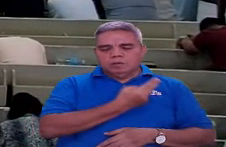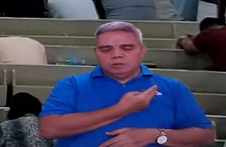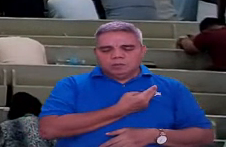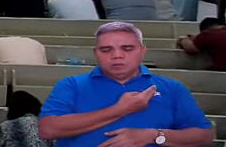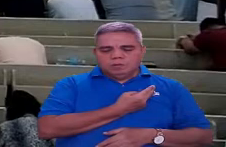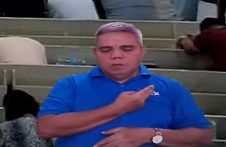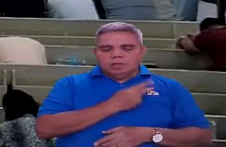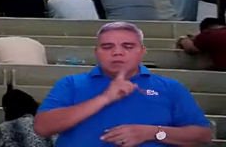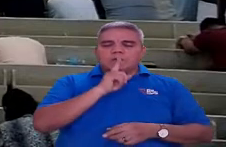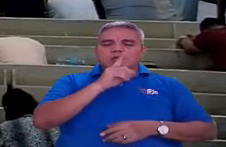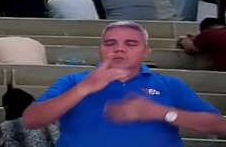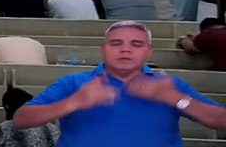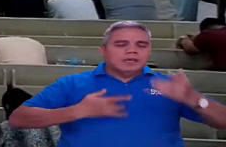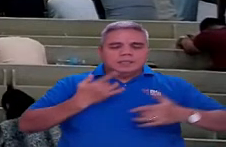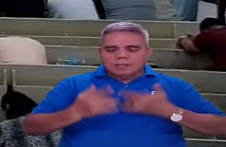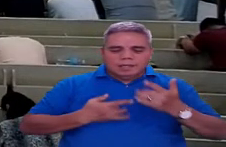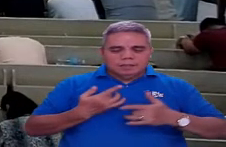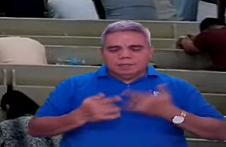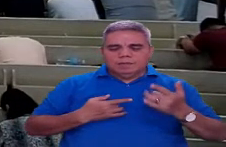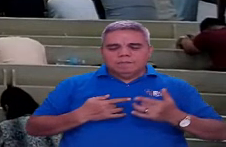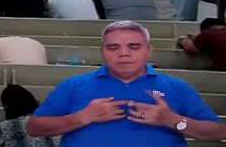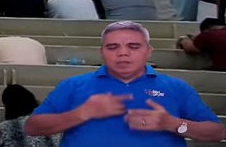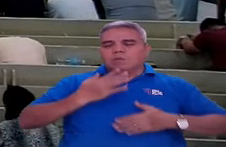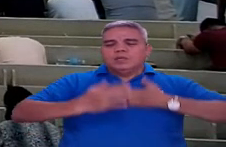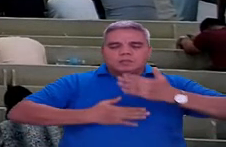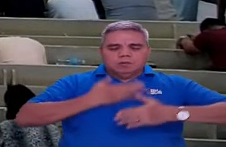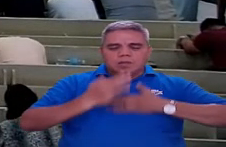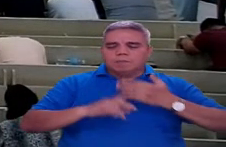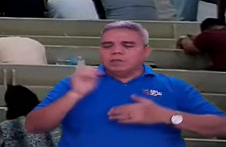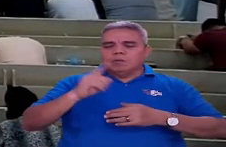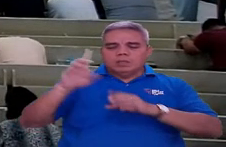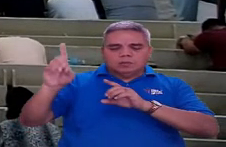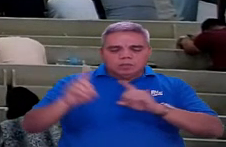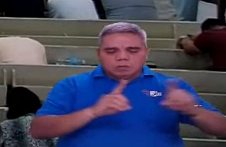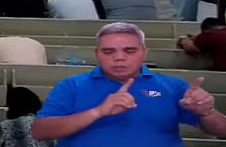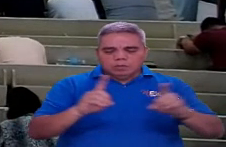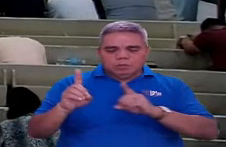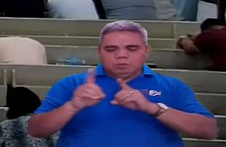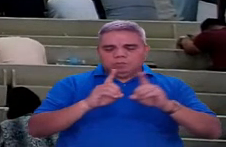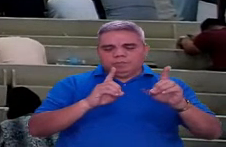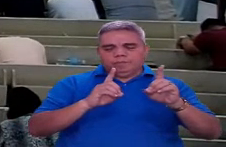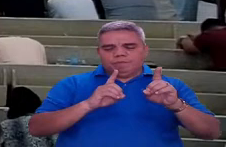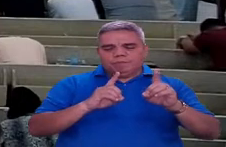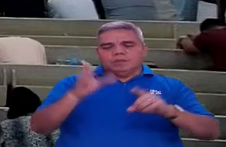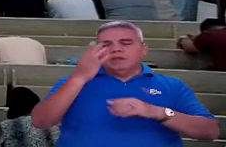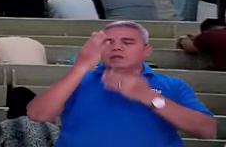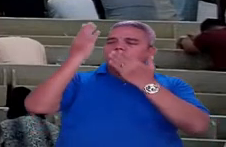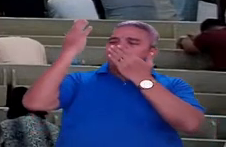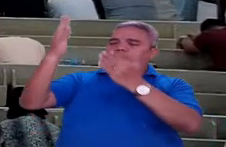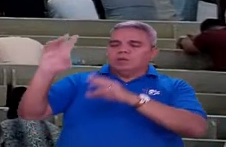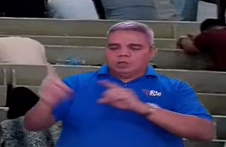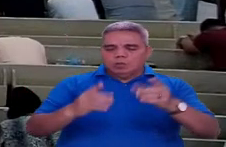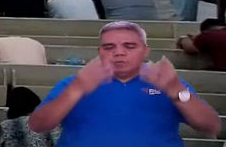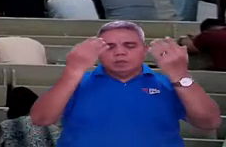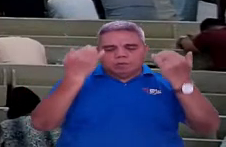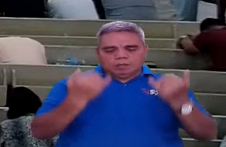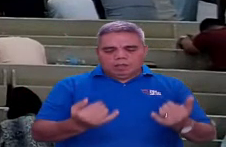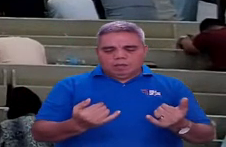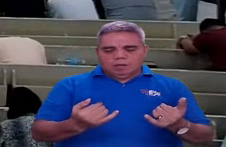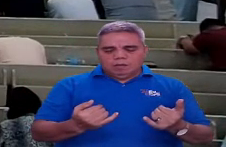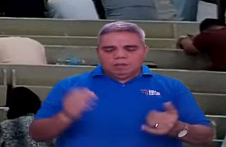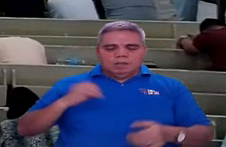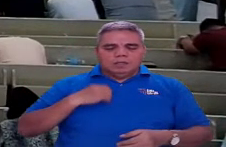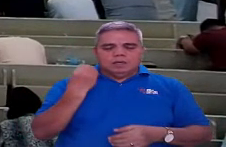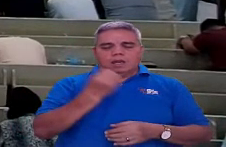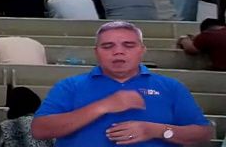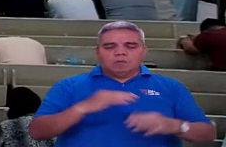so excited. We're so happy with what you're going to do and you are doing right now